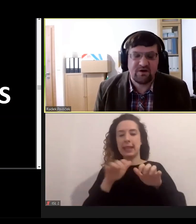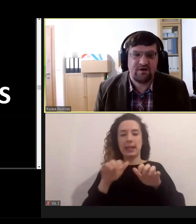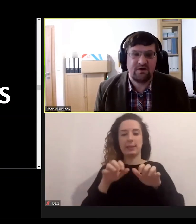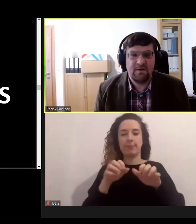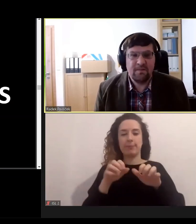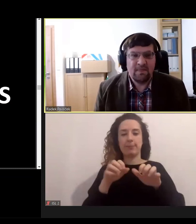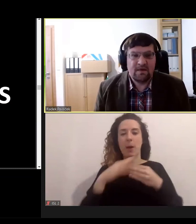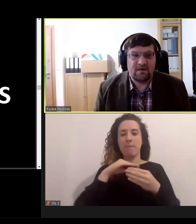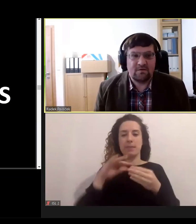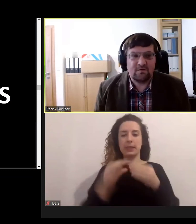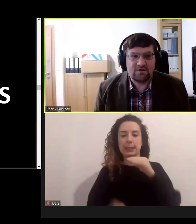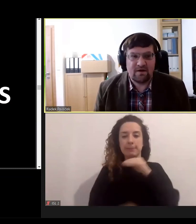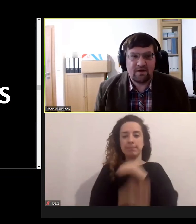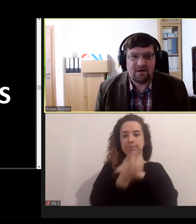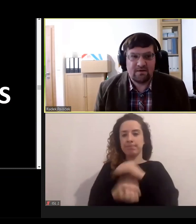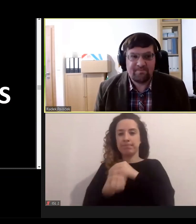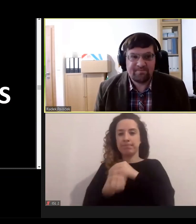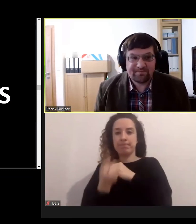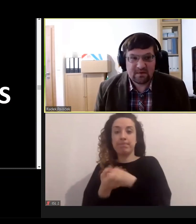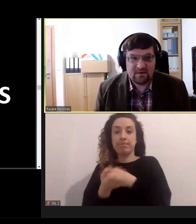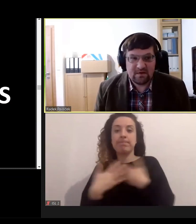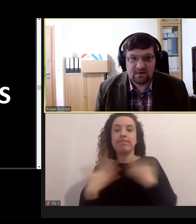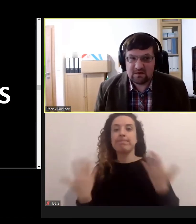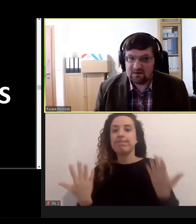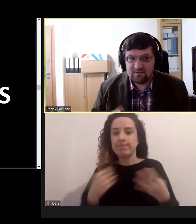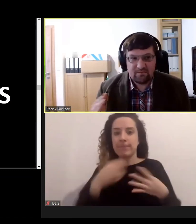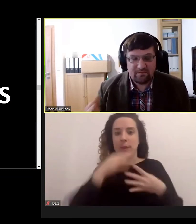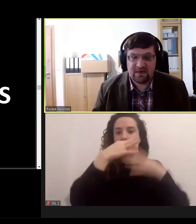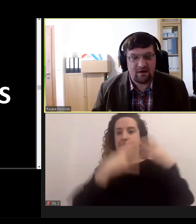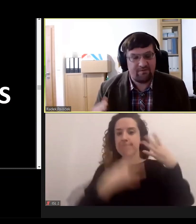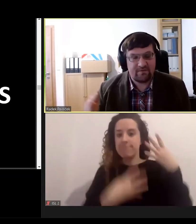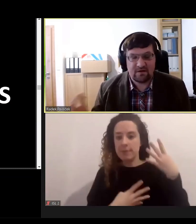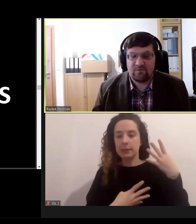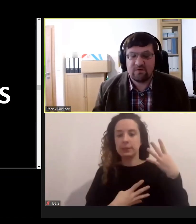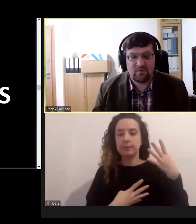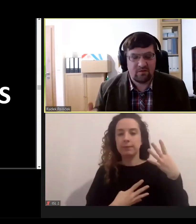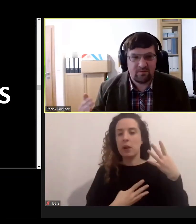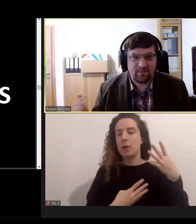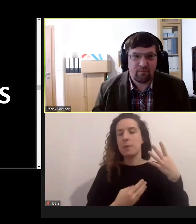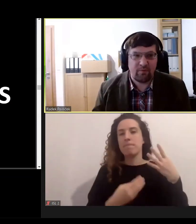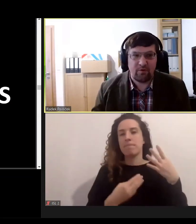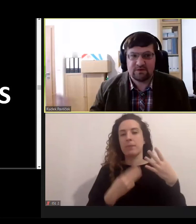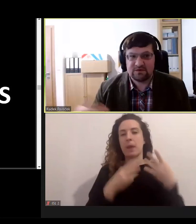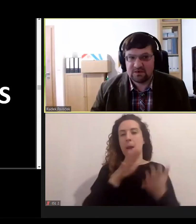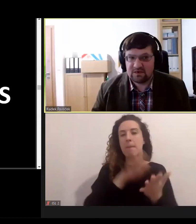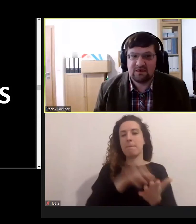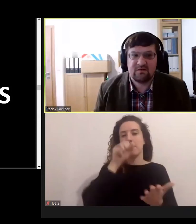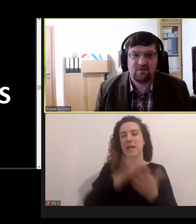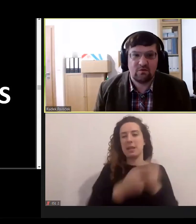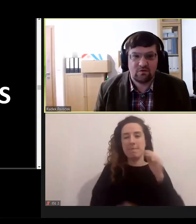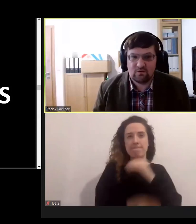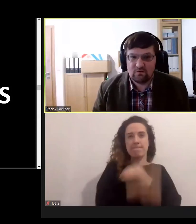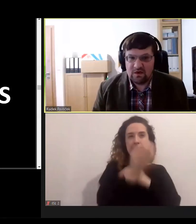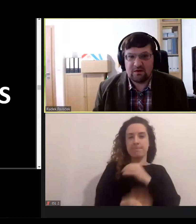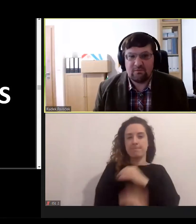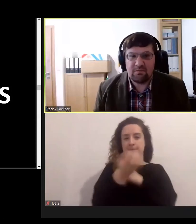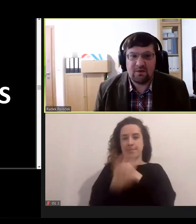all happened like from day to day. So there was like almost no time